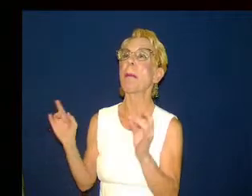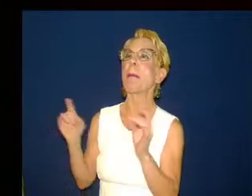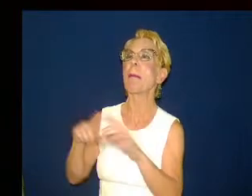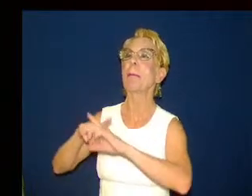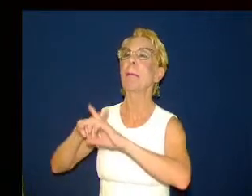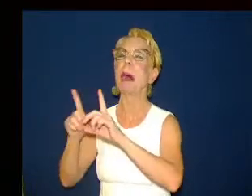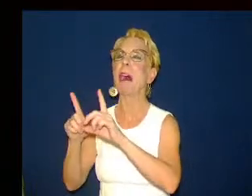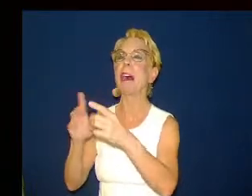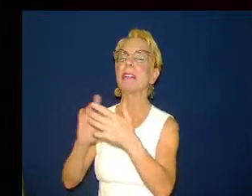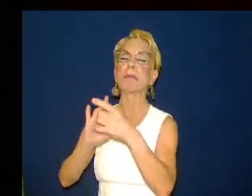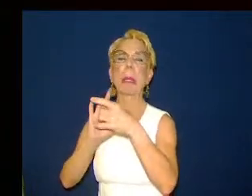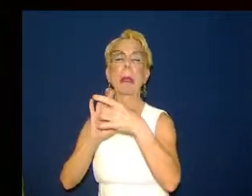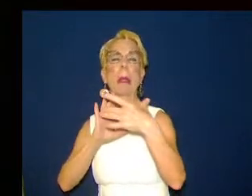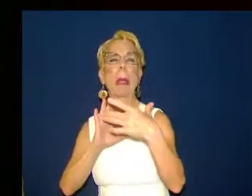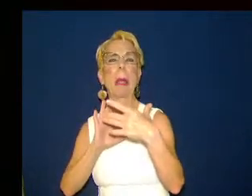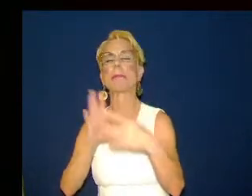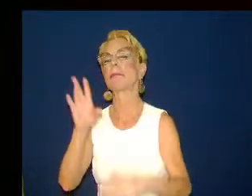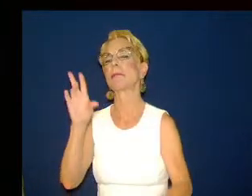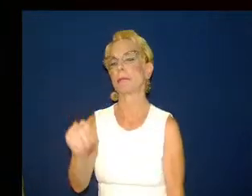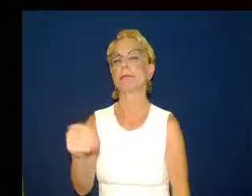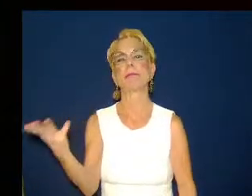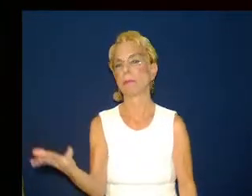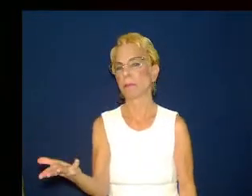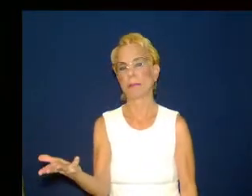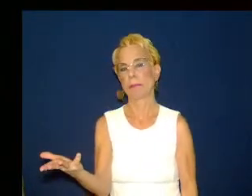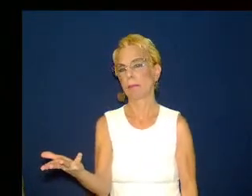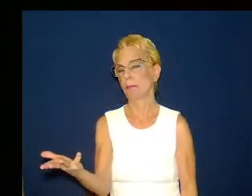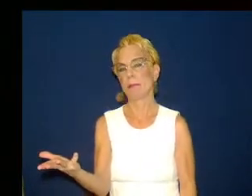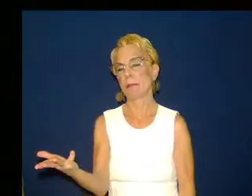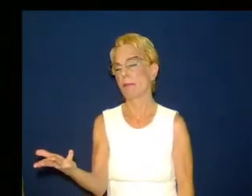Then you're probably not going to eat the good things of this land.